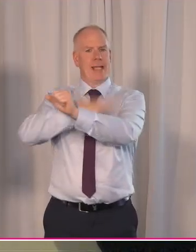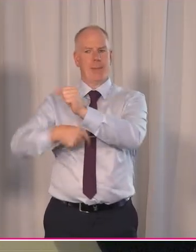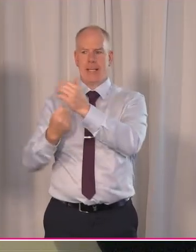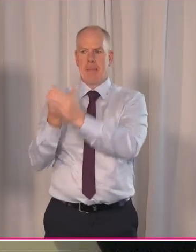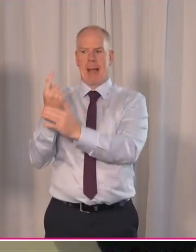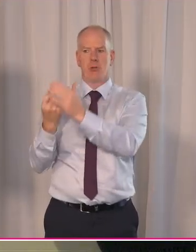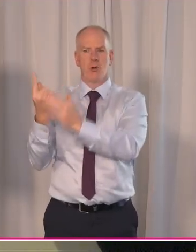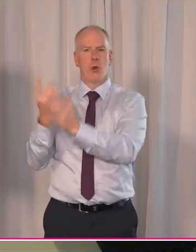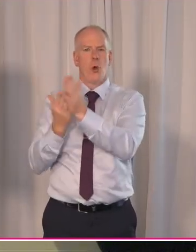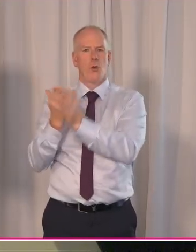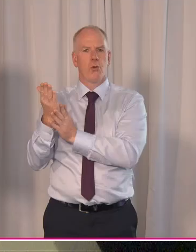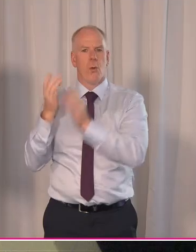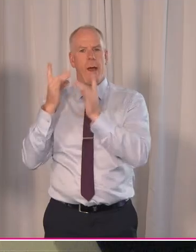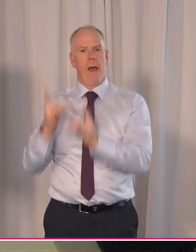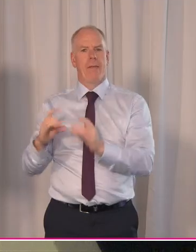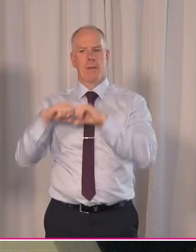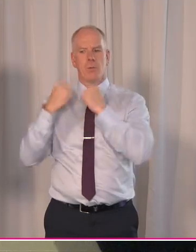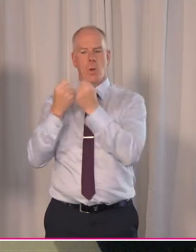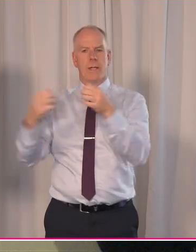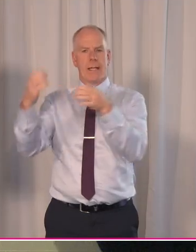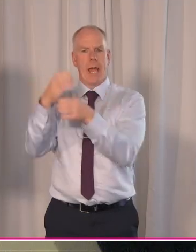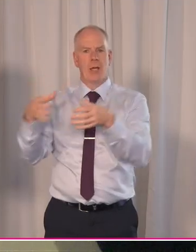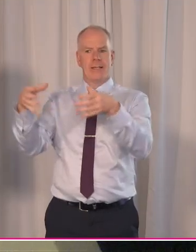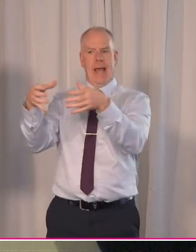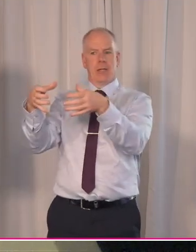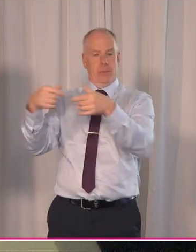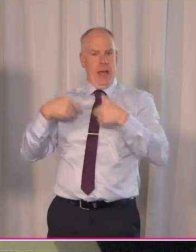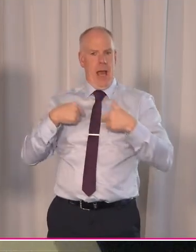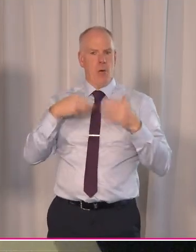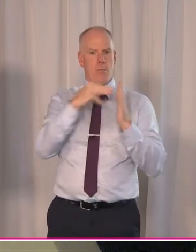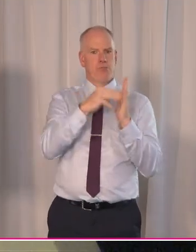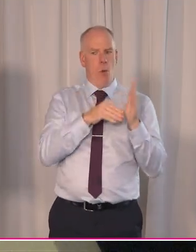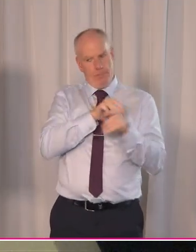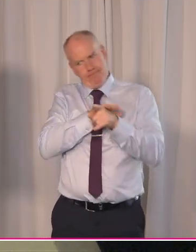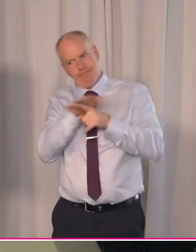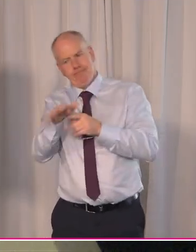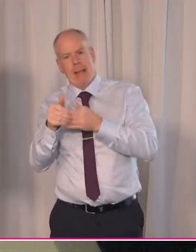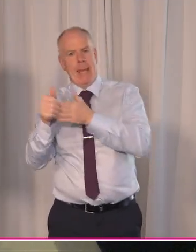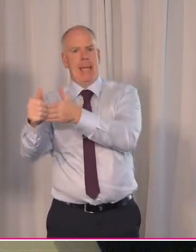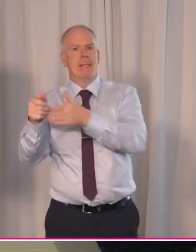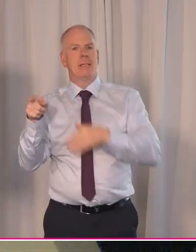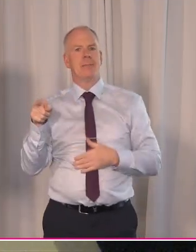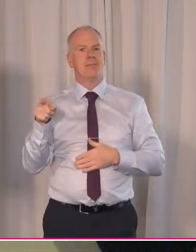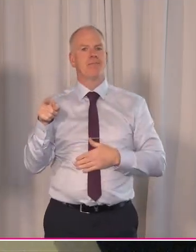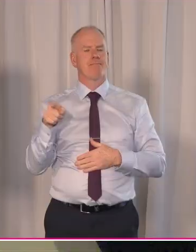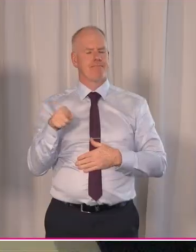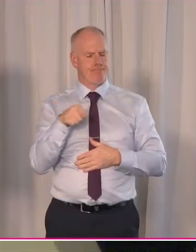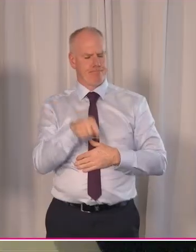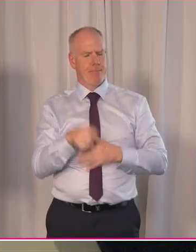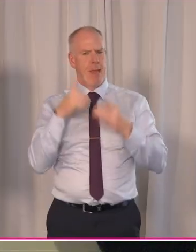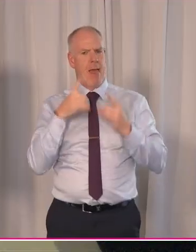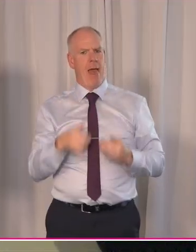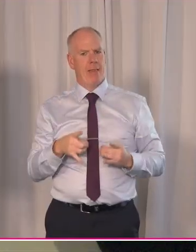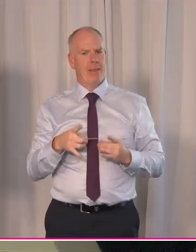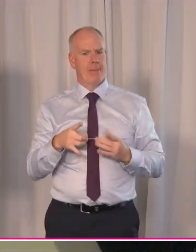across the health and social care sector, which our programme will be leading on. And certainly this subject, this area is really critical as part